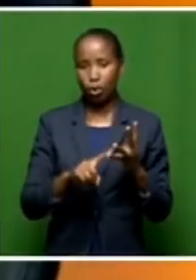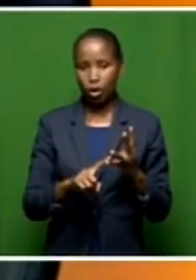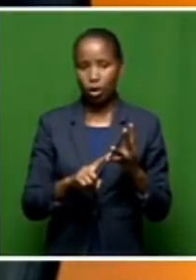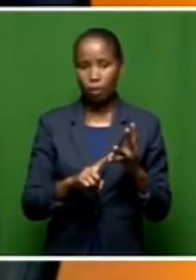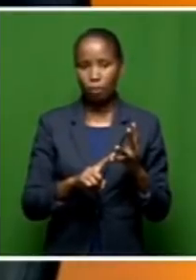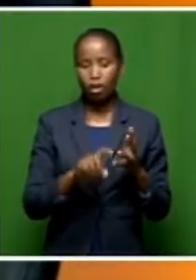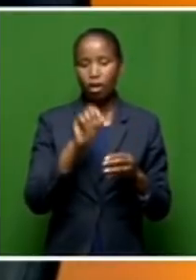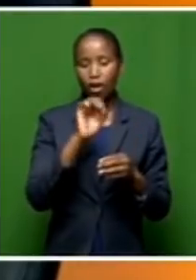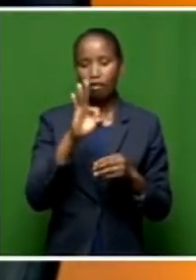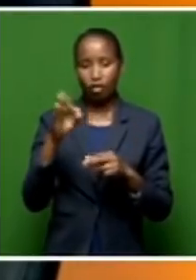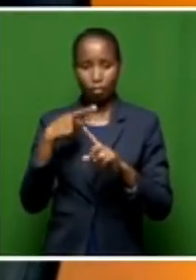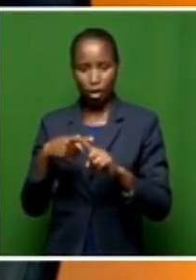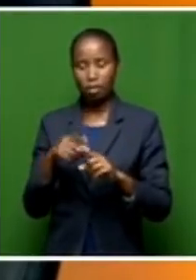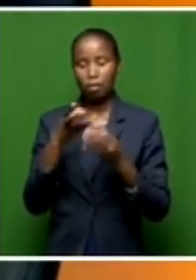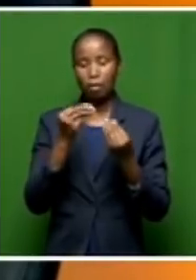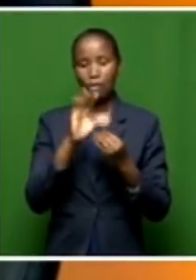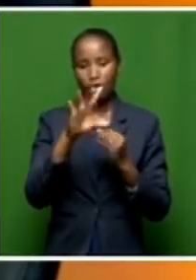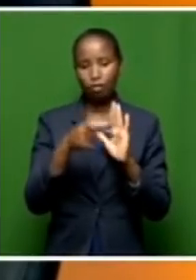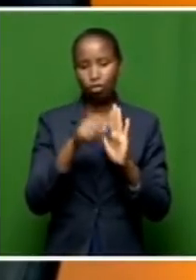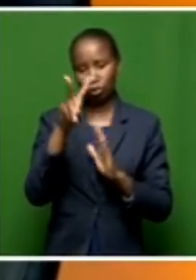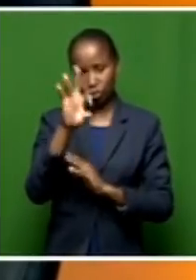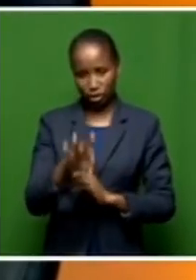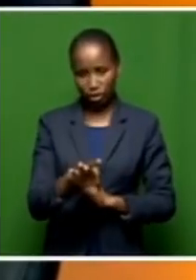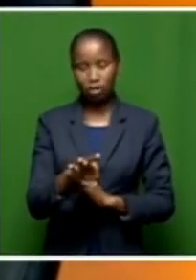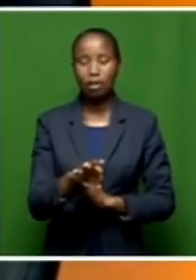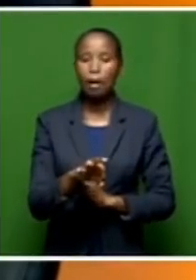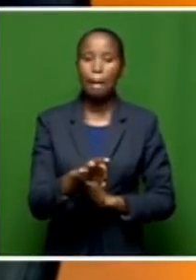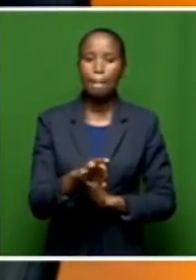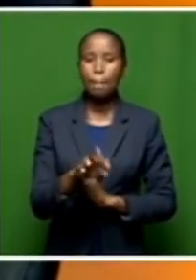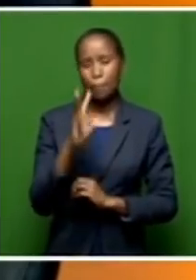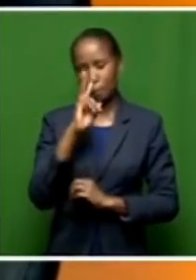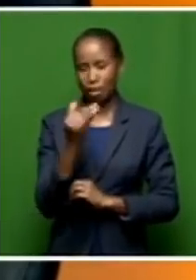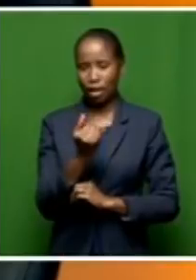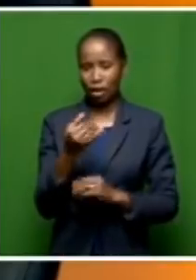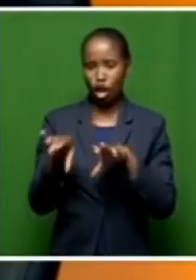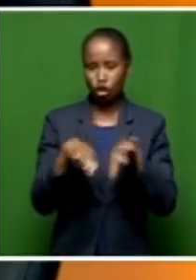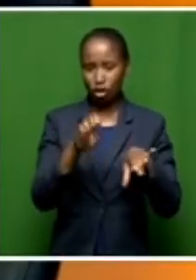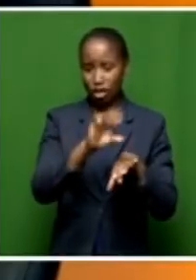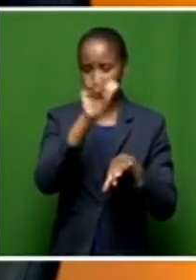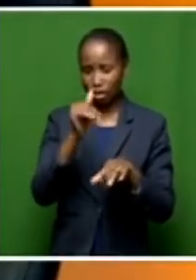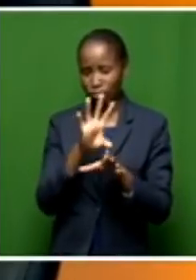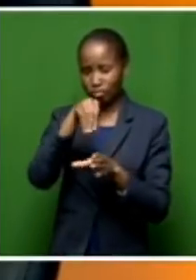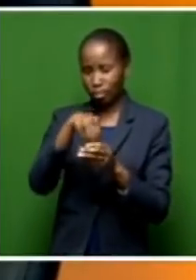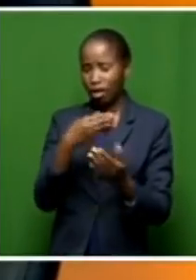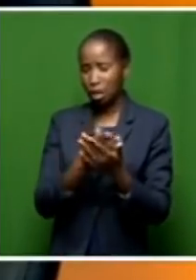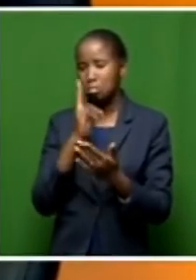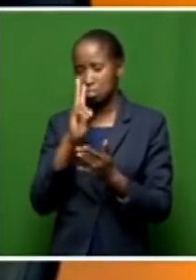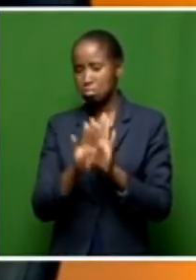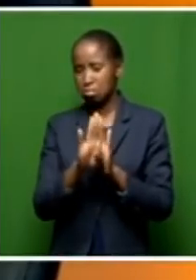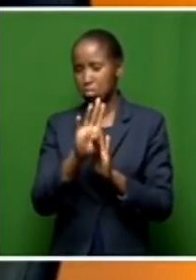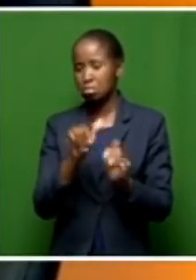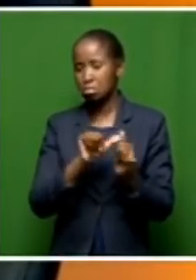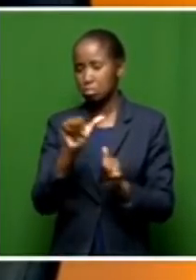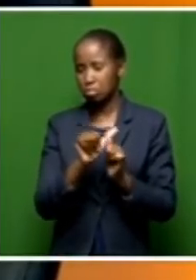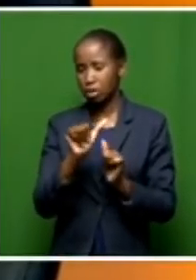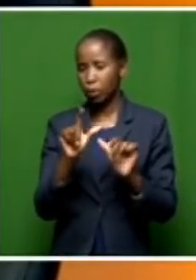5.2%. And it seems Action SA might be doing quite well there as well, also in the region of 5%